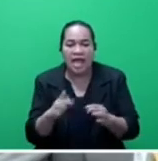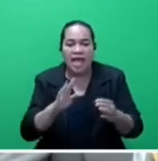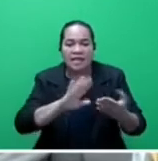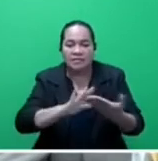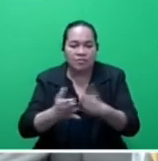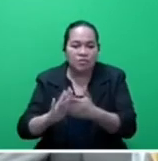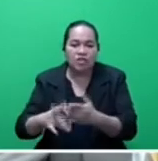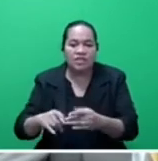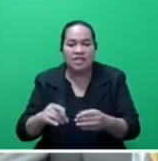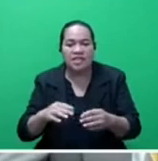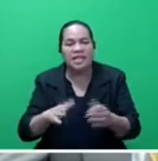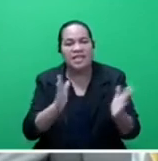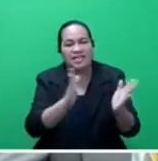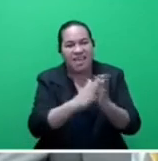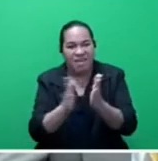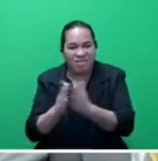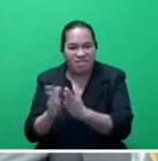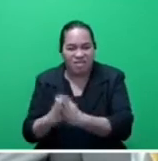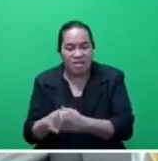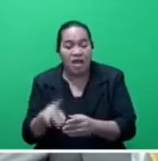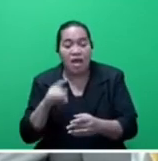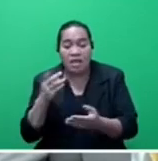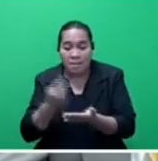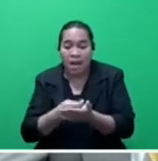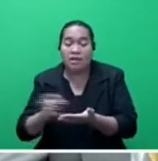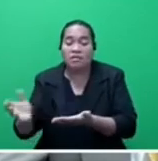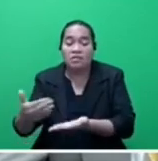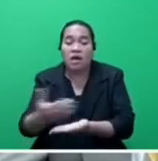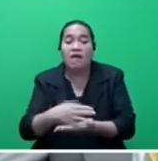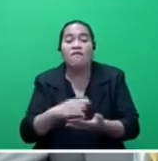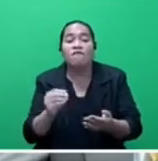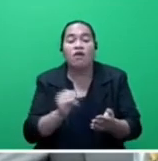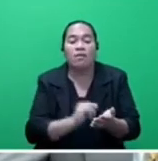areas. It will be collected from industries that